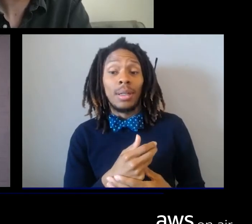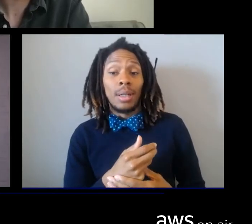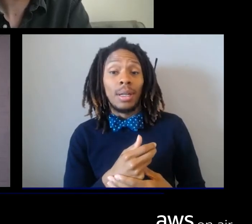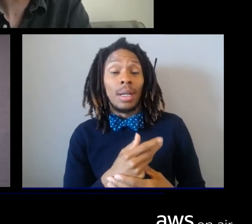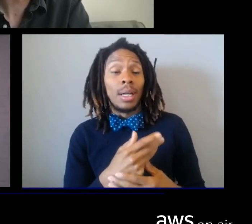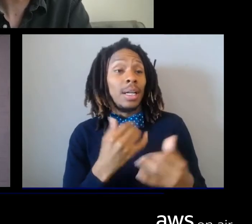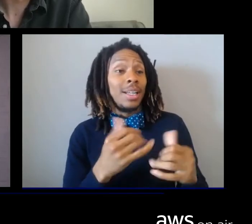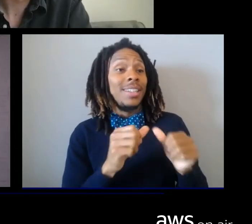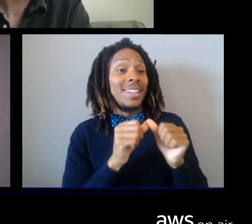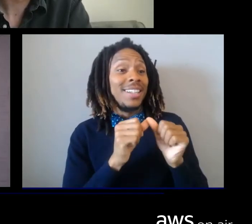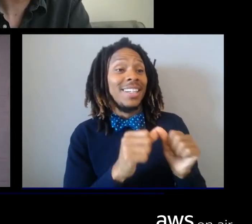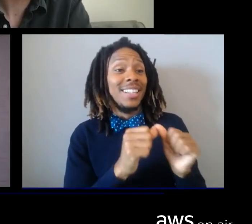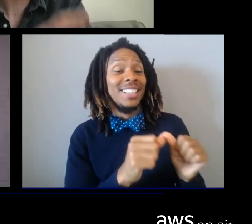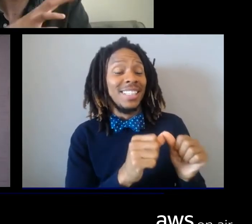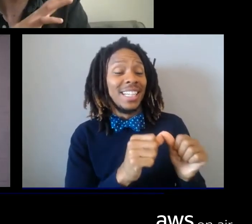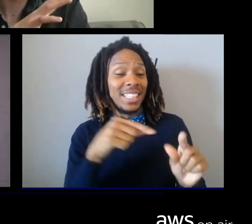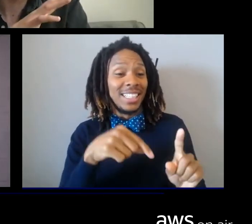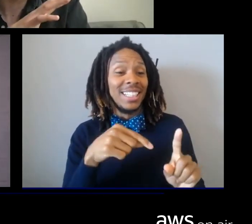we have